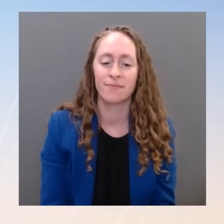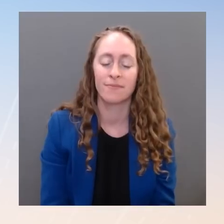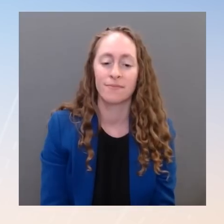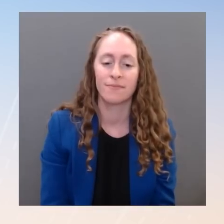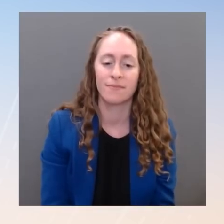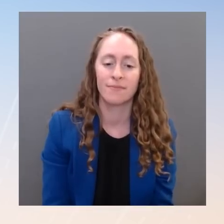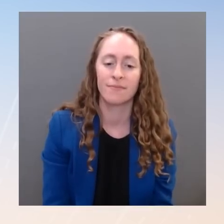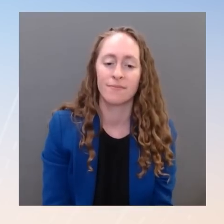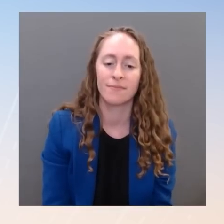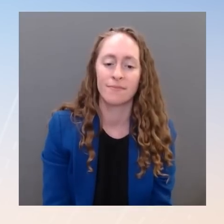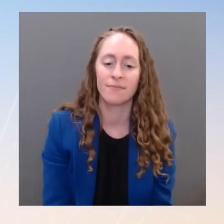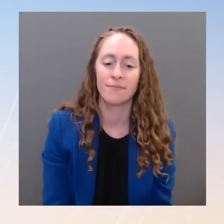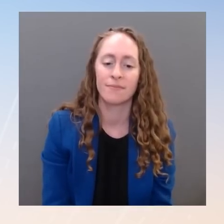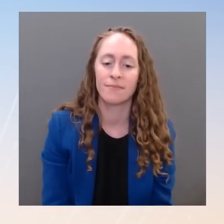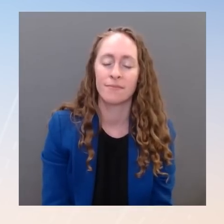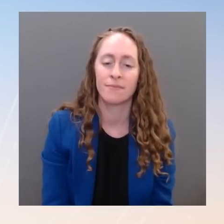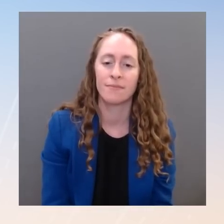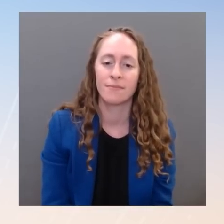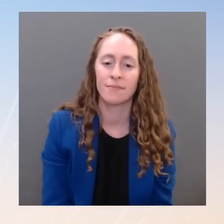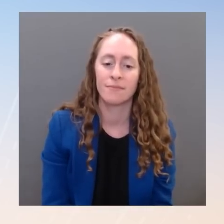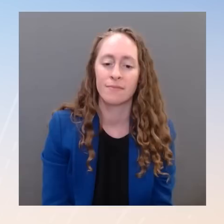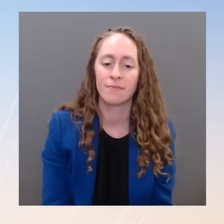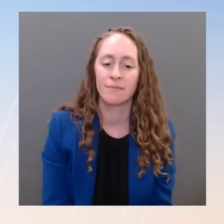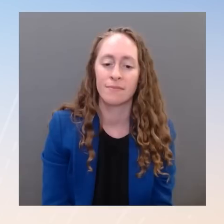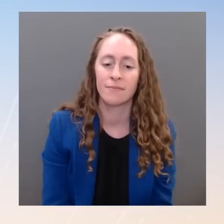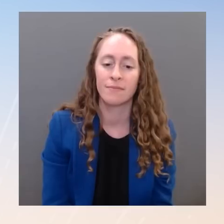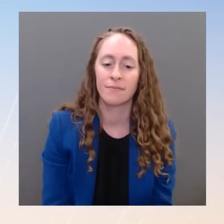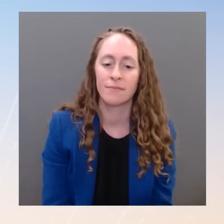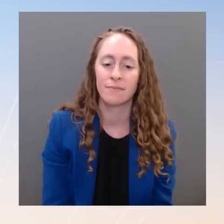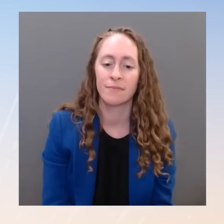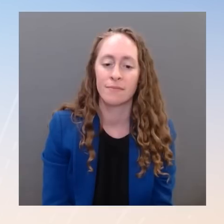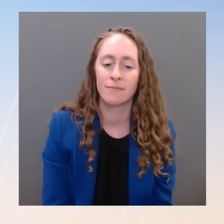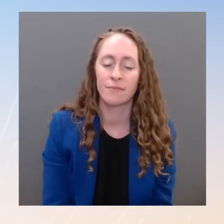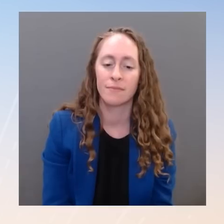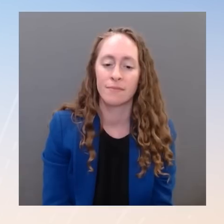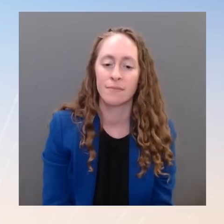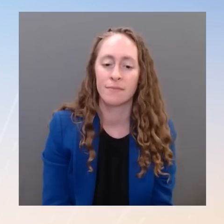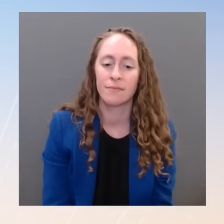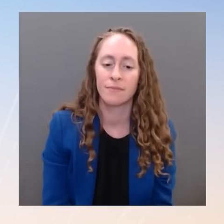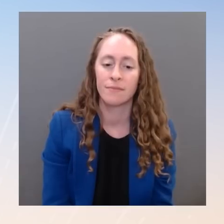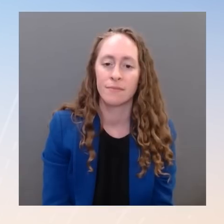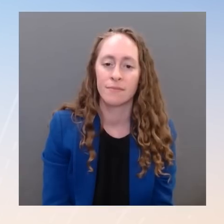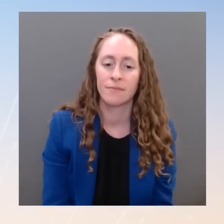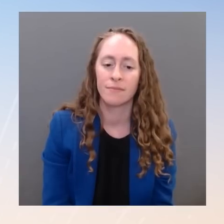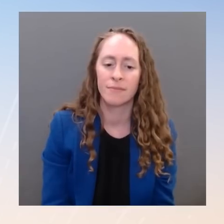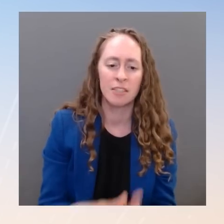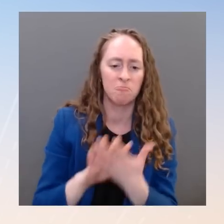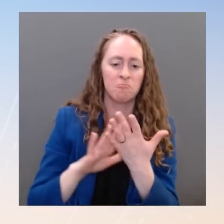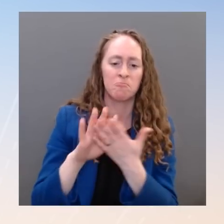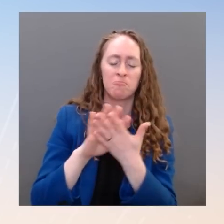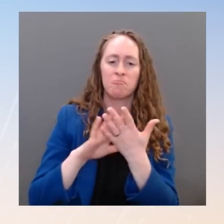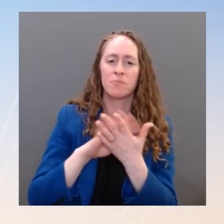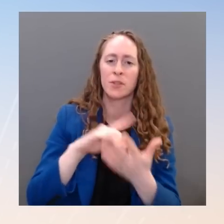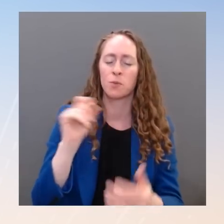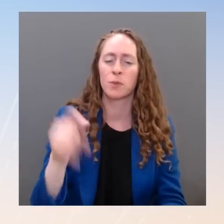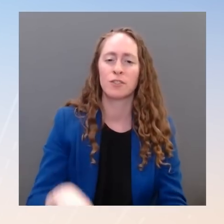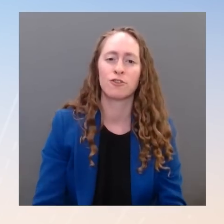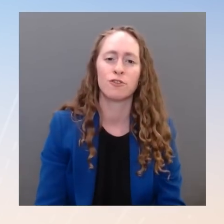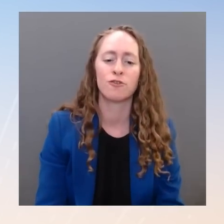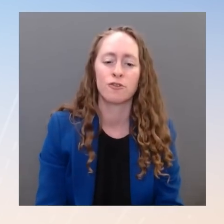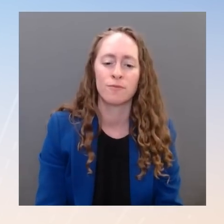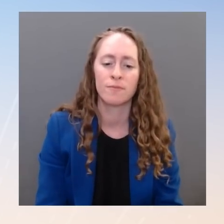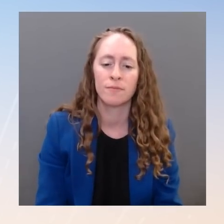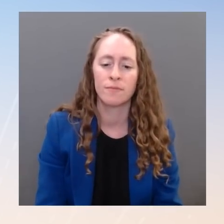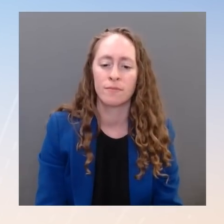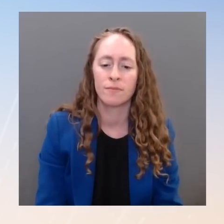would be where an appropriations bill would start. Given that the president is saying that COVID funding is so urgent in addition to the Ukraine proposal, how